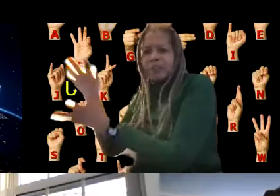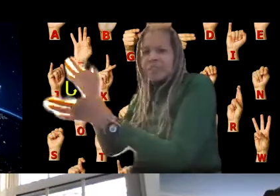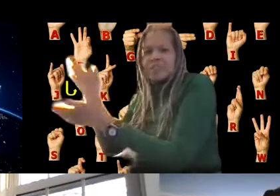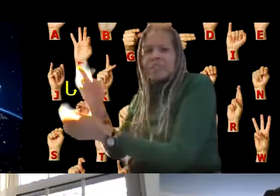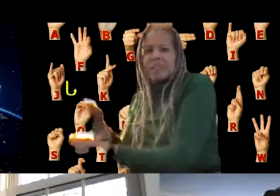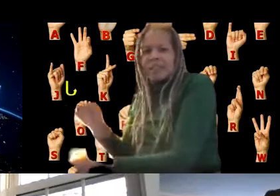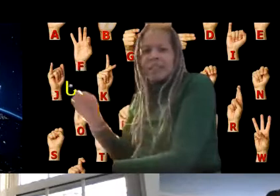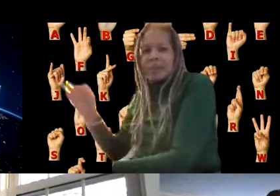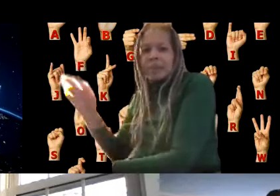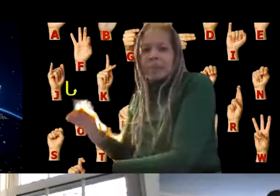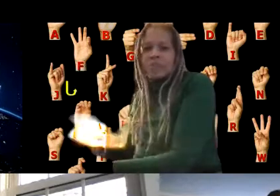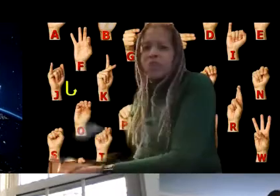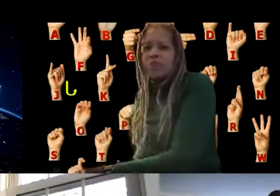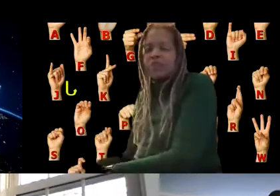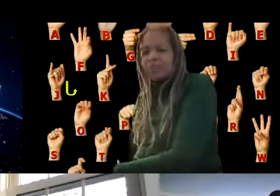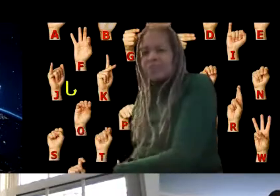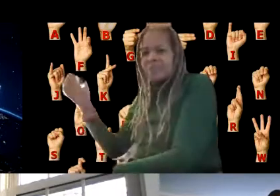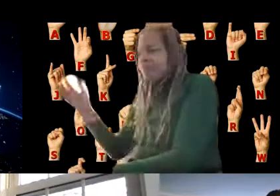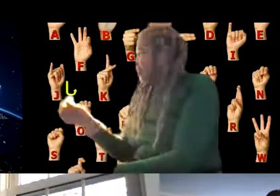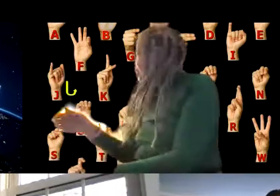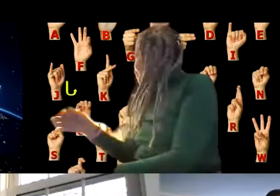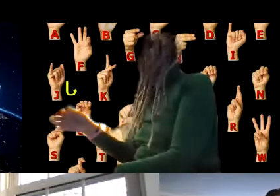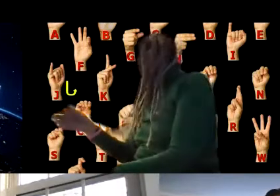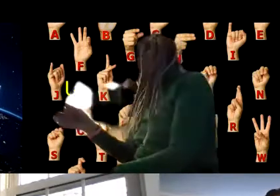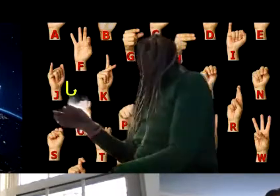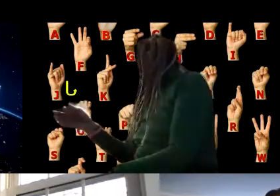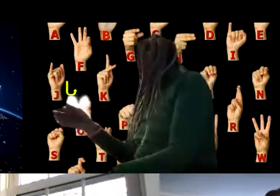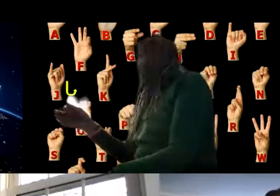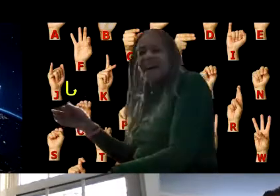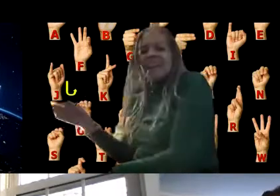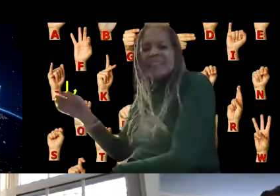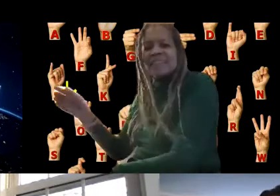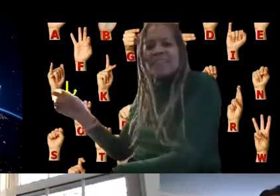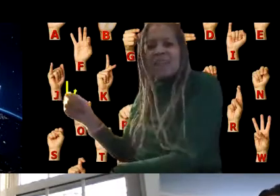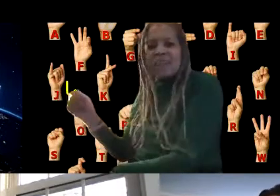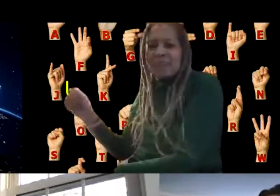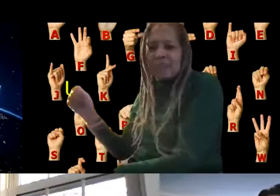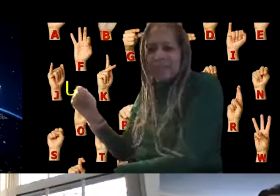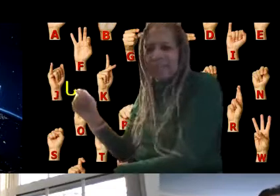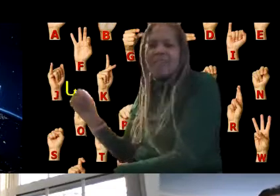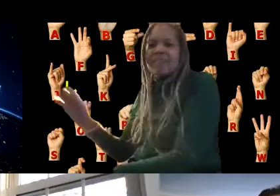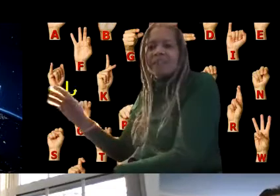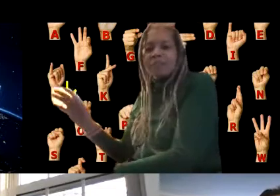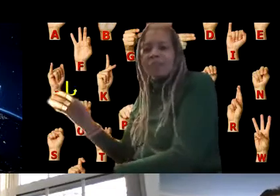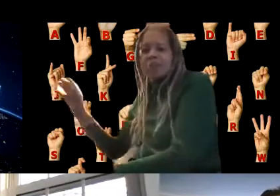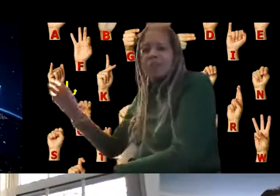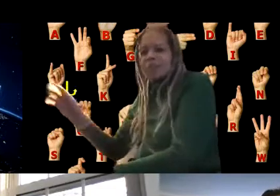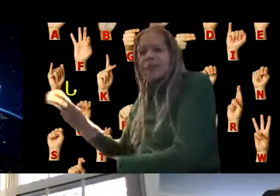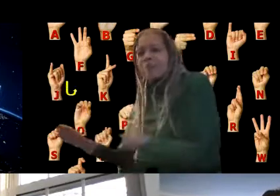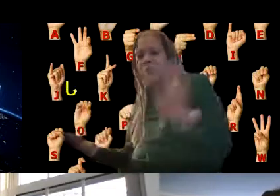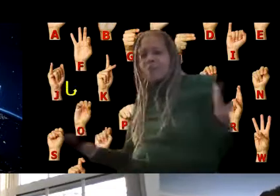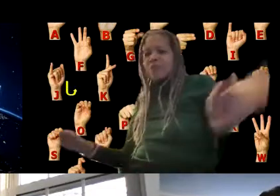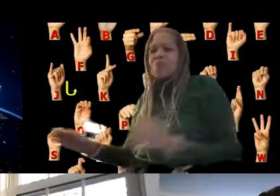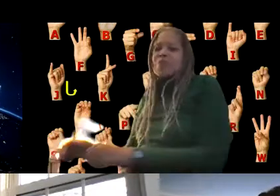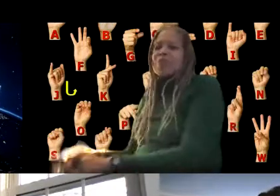through all these different things to find out what kind of person you are, whether you're, I'm an ISTJ, whatever that is. And, so whether you're